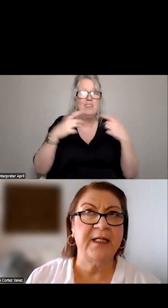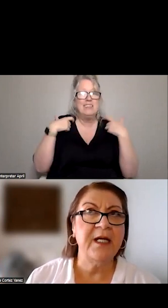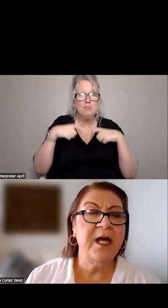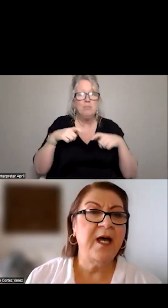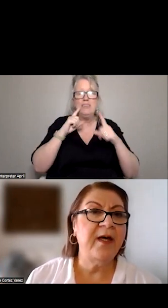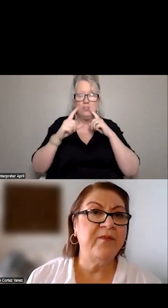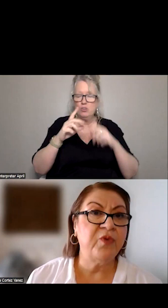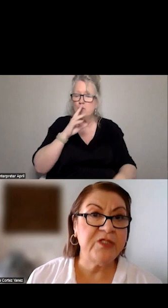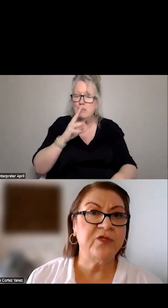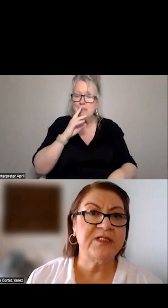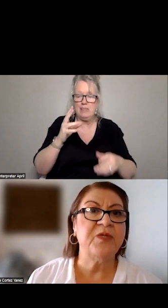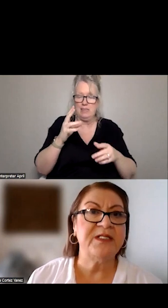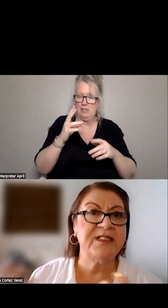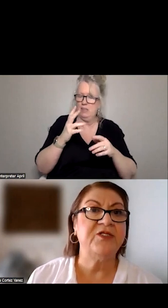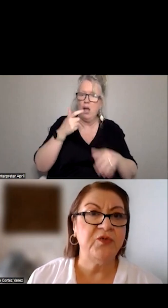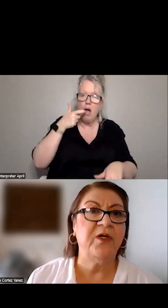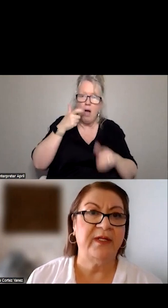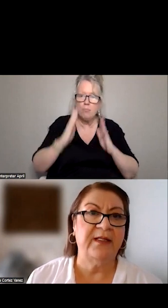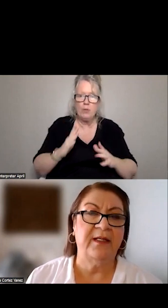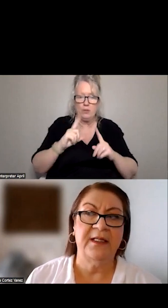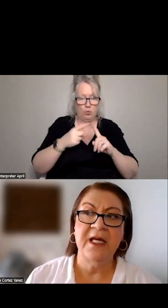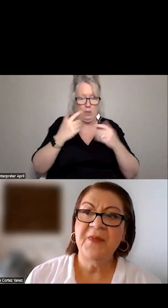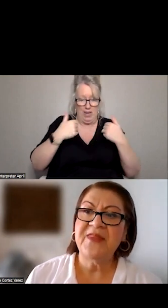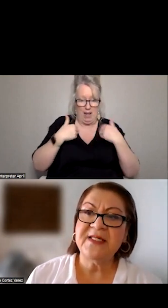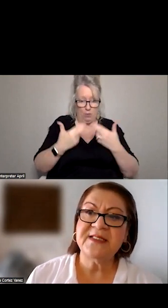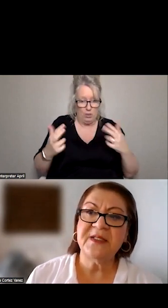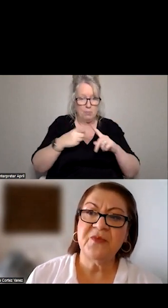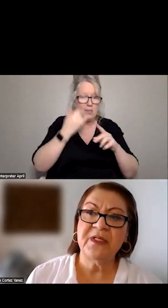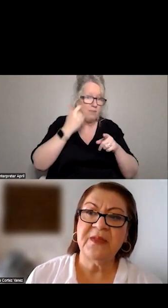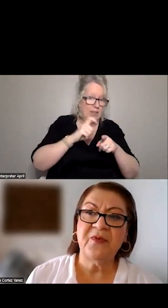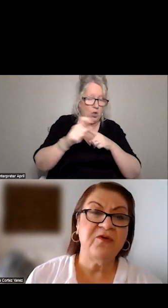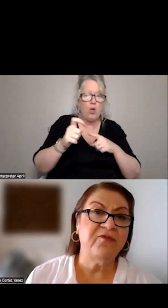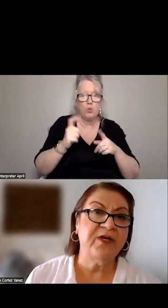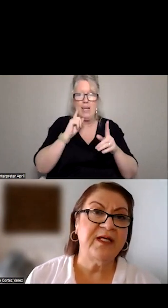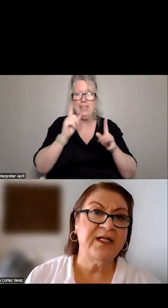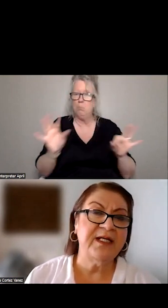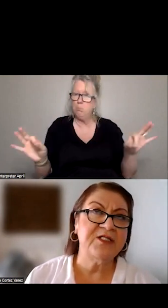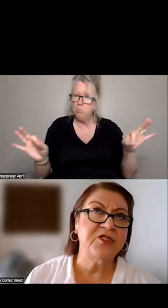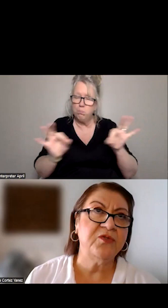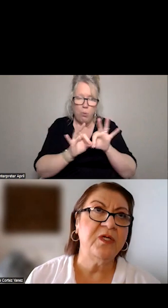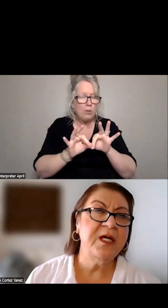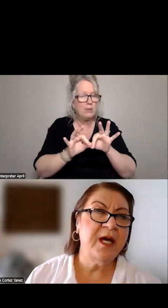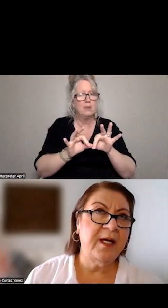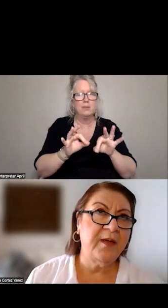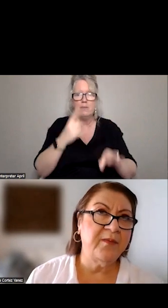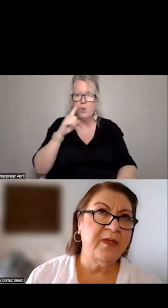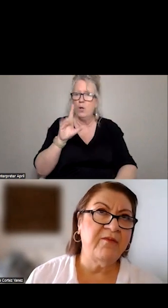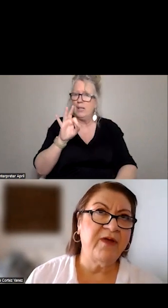operators and resources once they do call that line. But I think it's going to be really important for 988